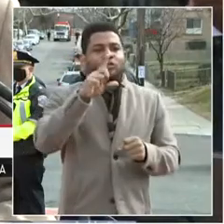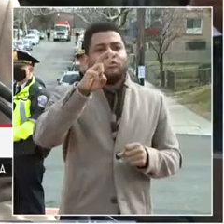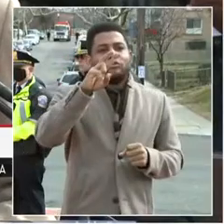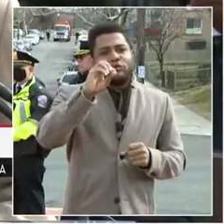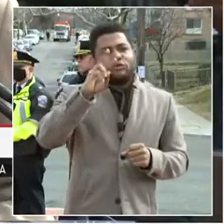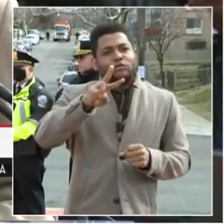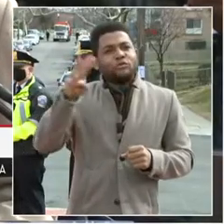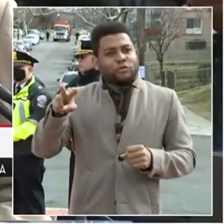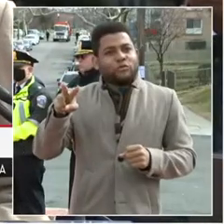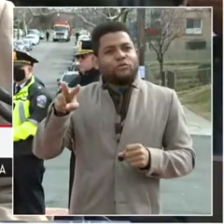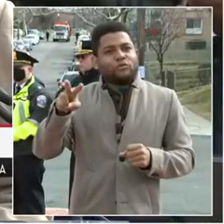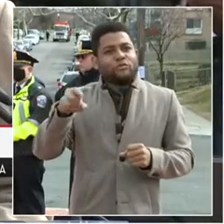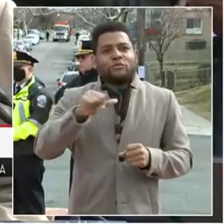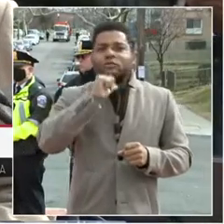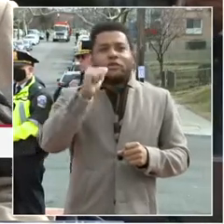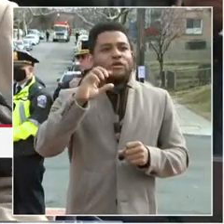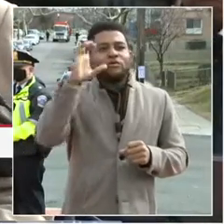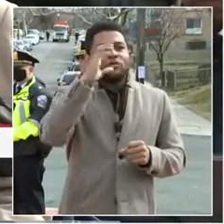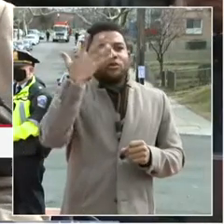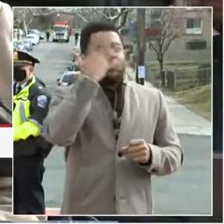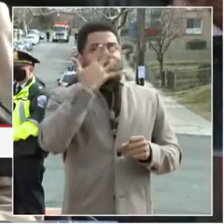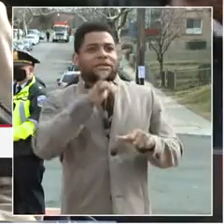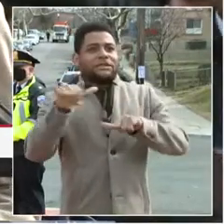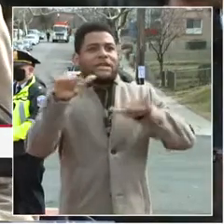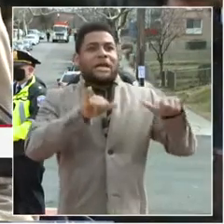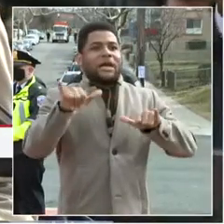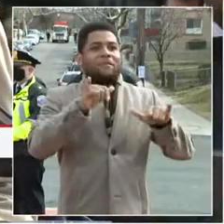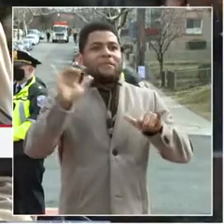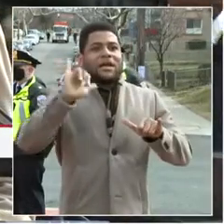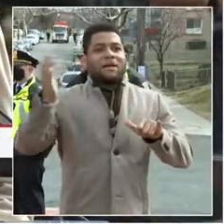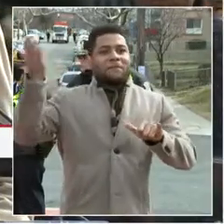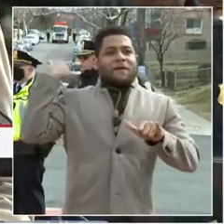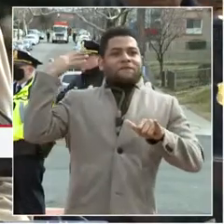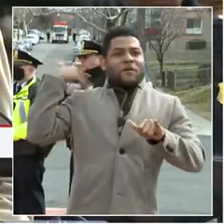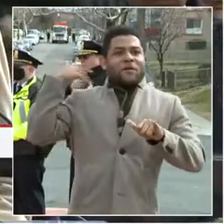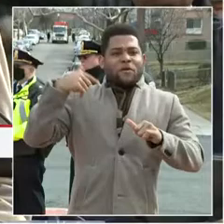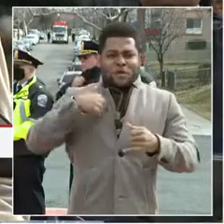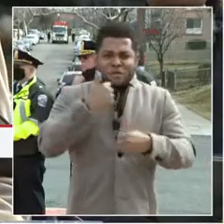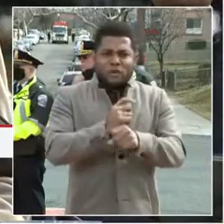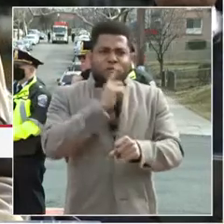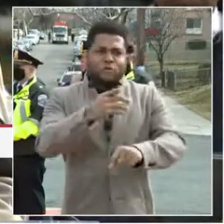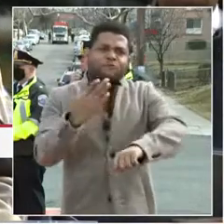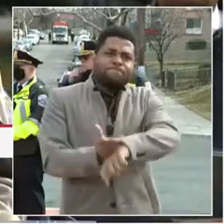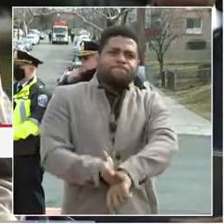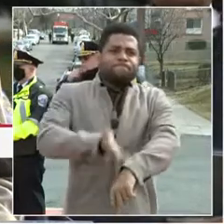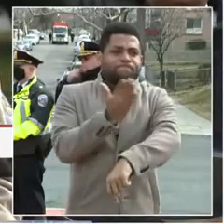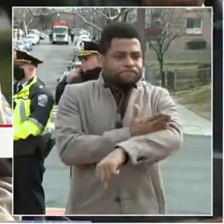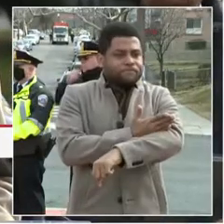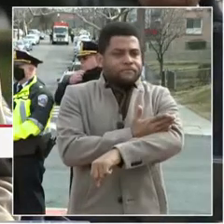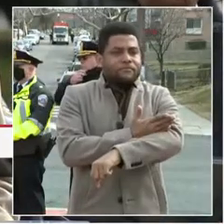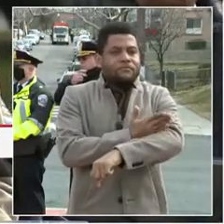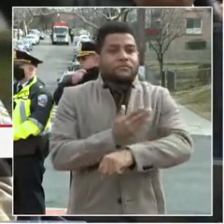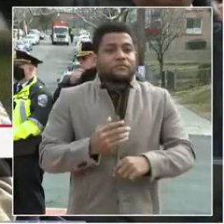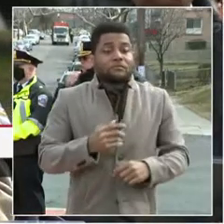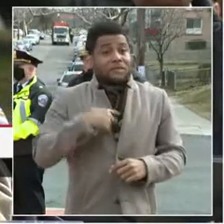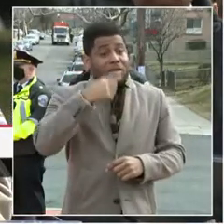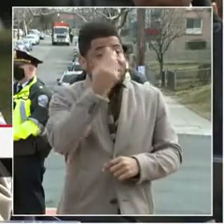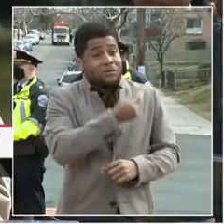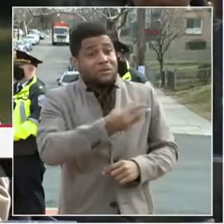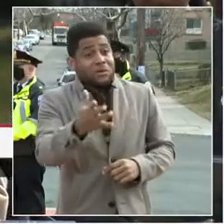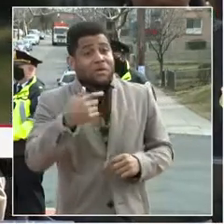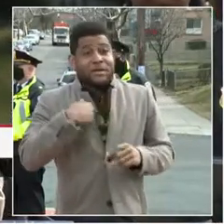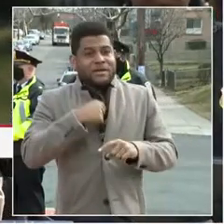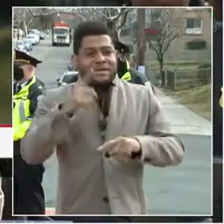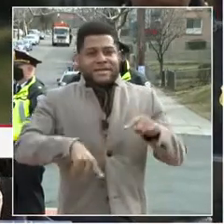like 2021. But as the chief said, we cannot do it alone. We need the help of our fellow community